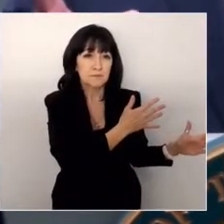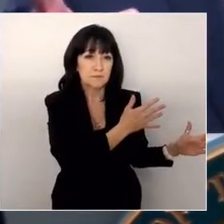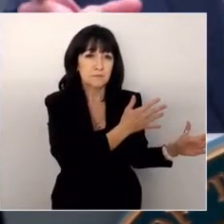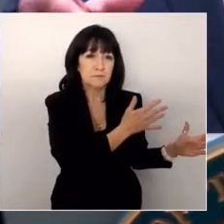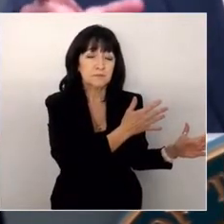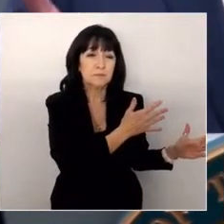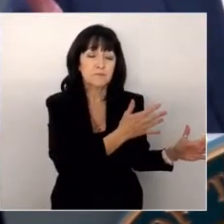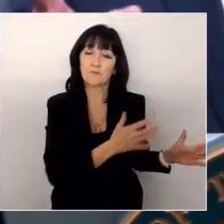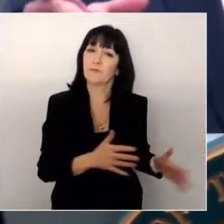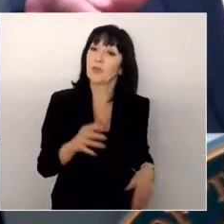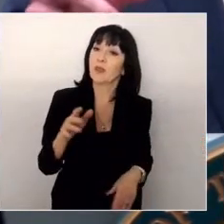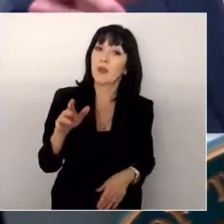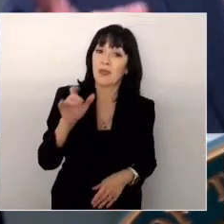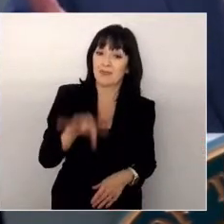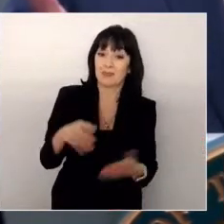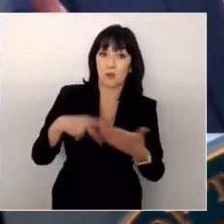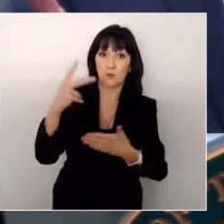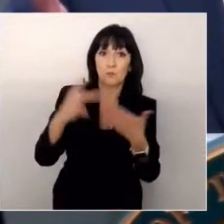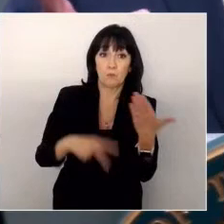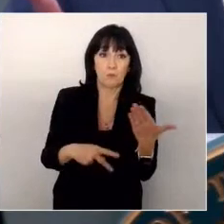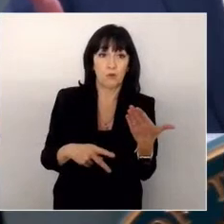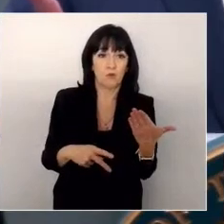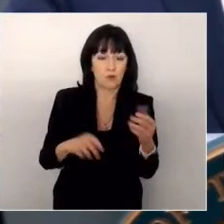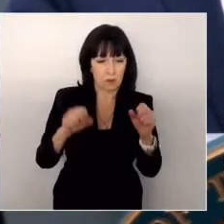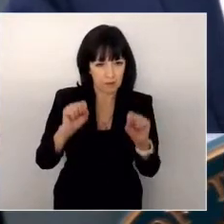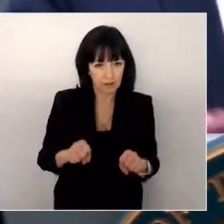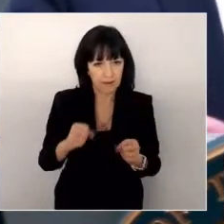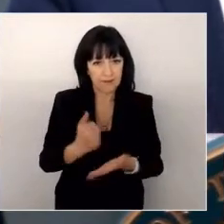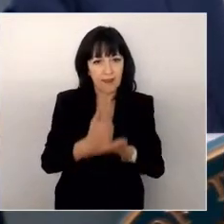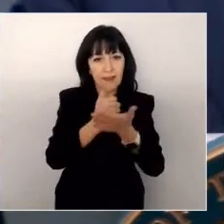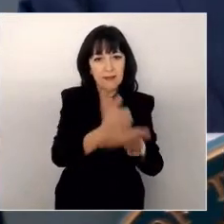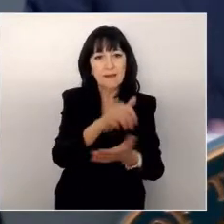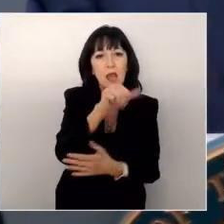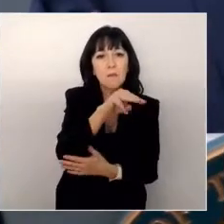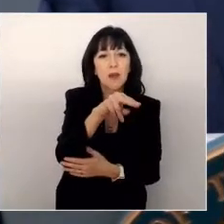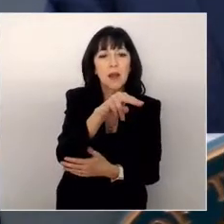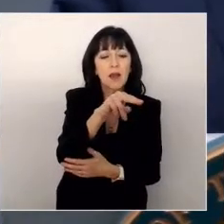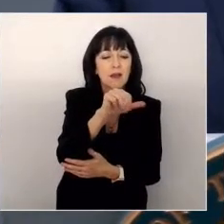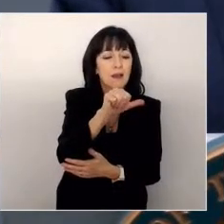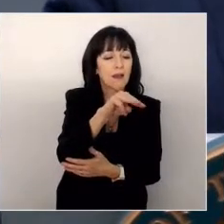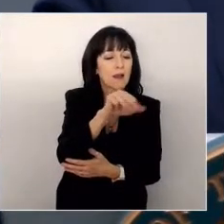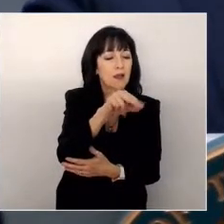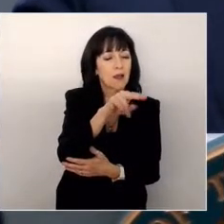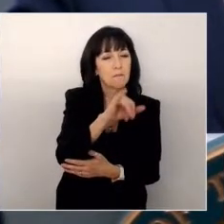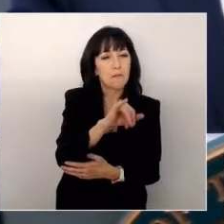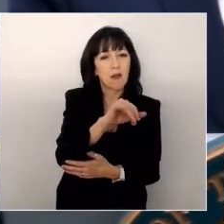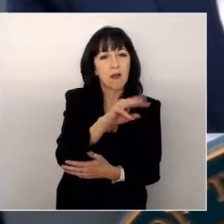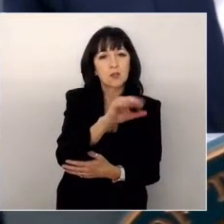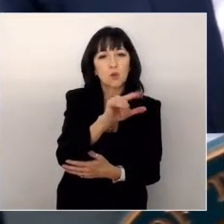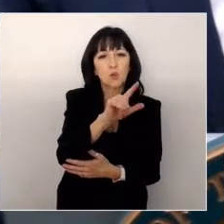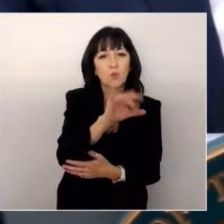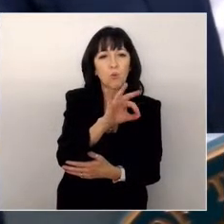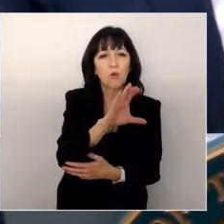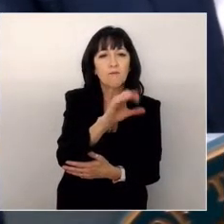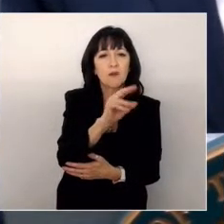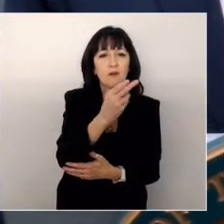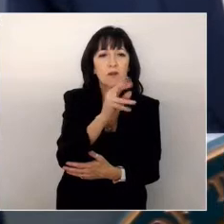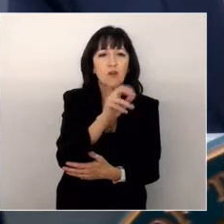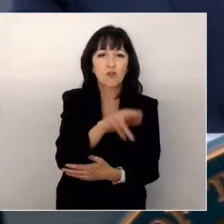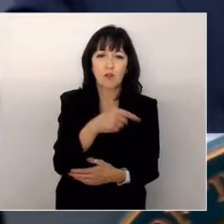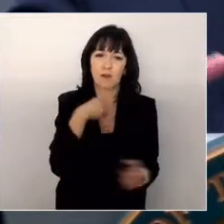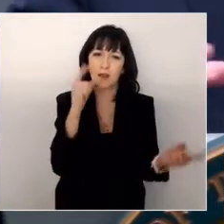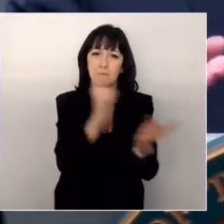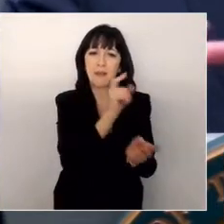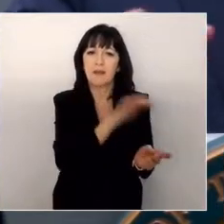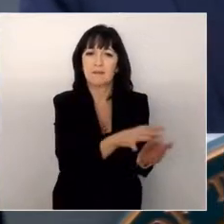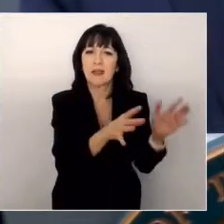That will help students like Imani Wolf Cochran, who I met recently. Imani's a senior at St. George's Tech.